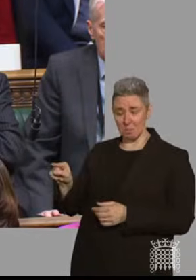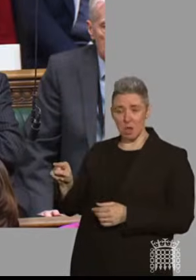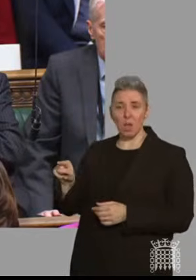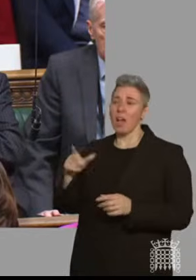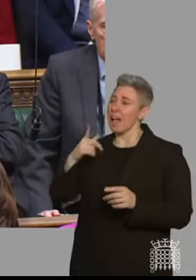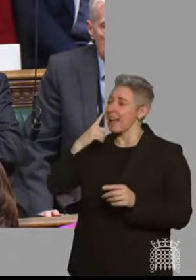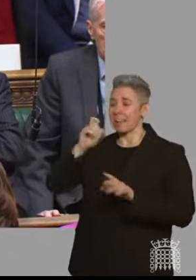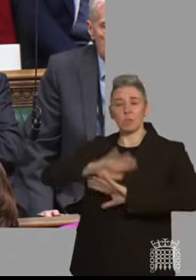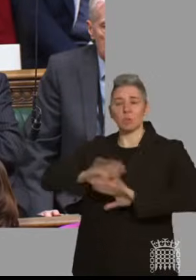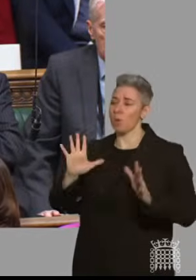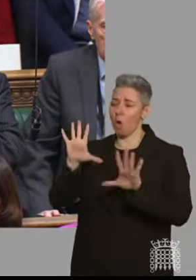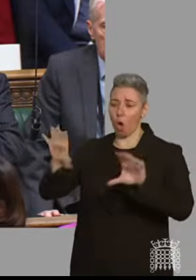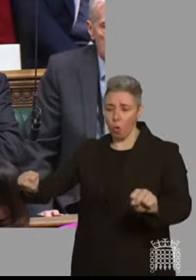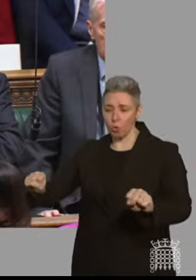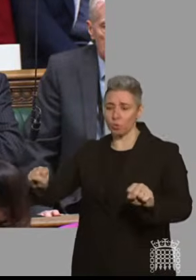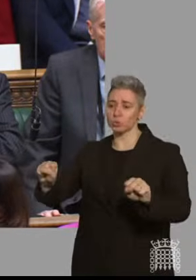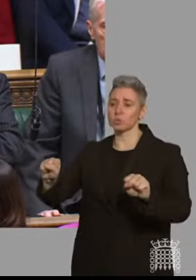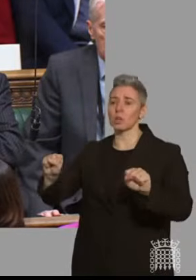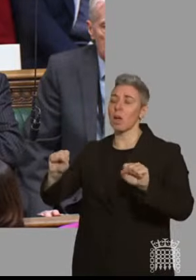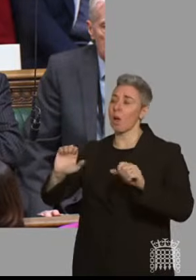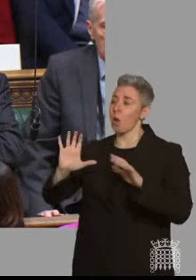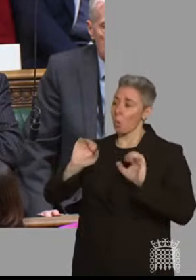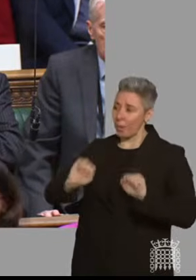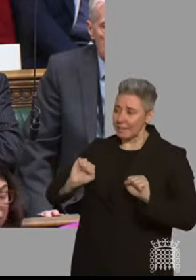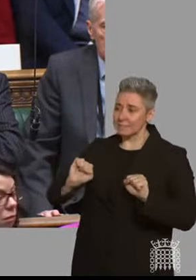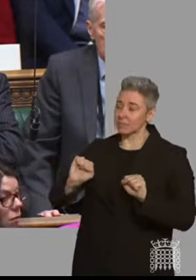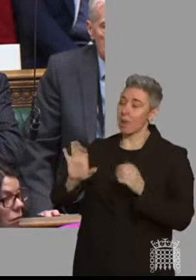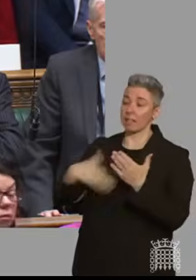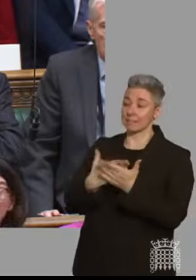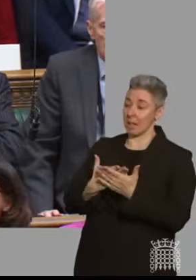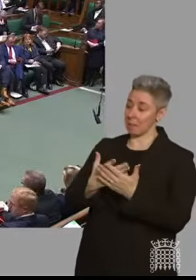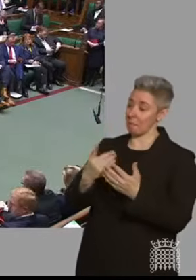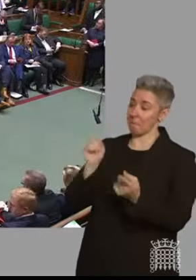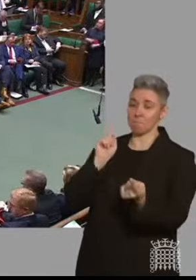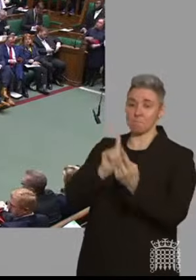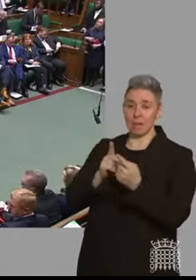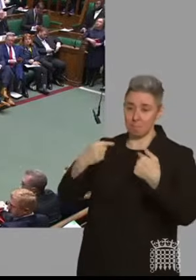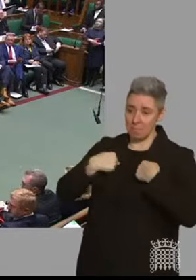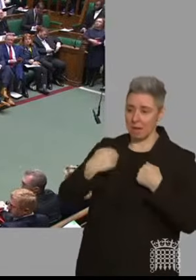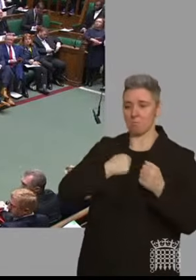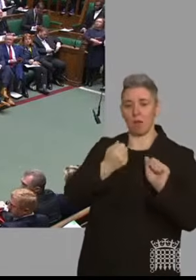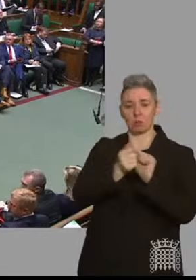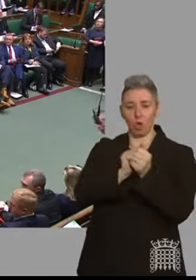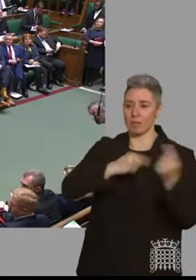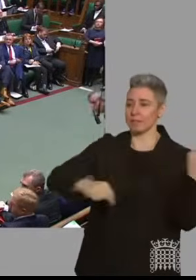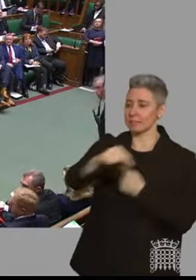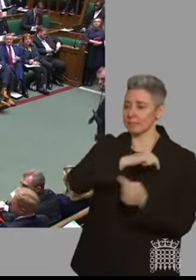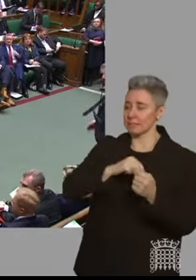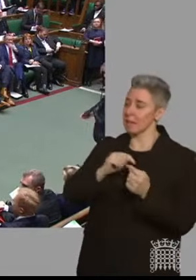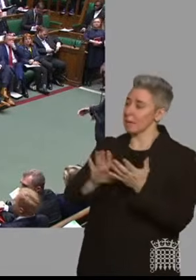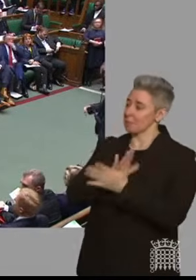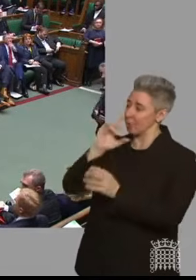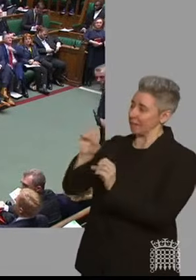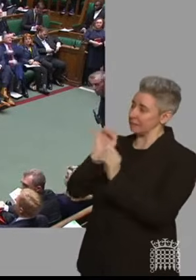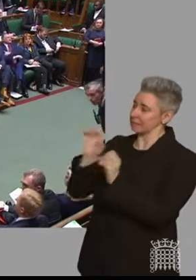the House so he can prevent these risks to our children's cancer services? Minister. Well, Mr. Speaker, as